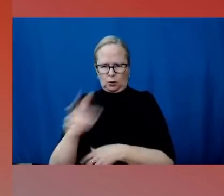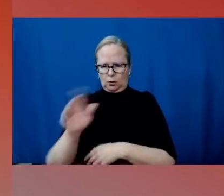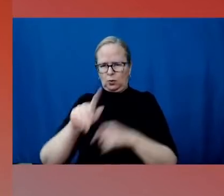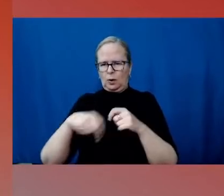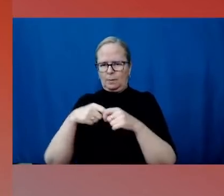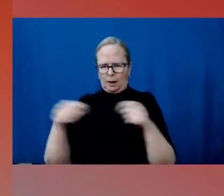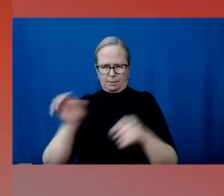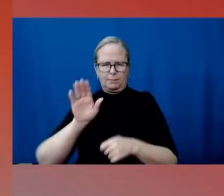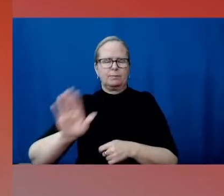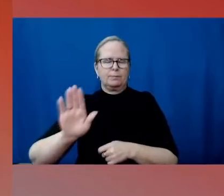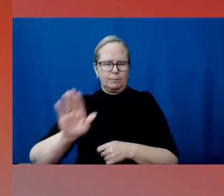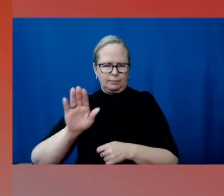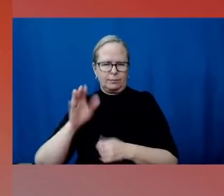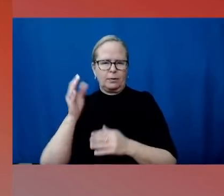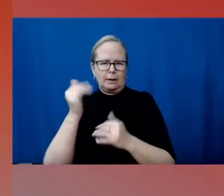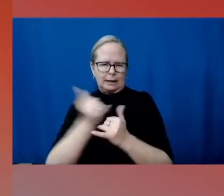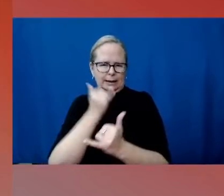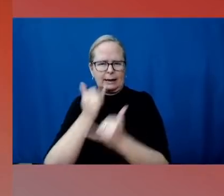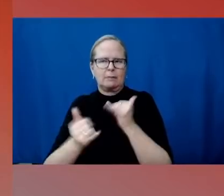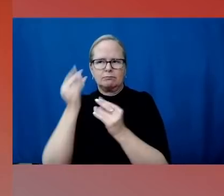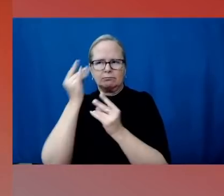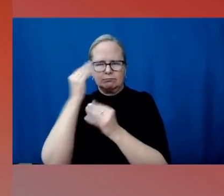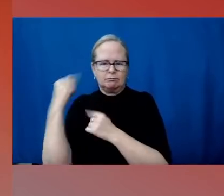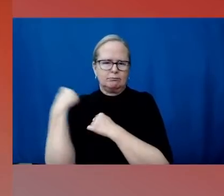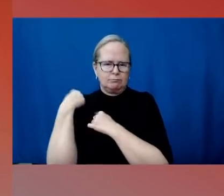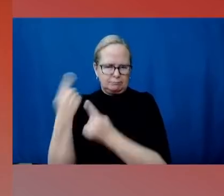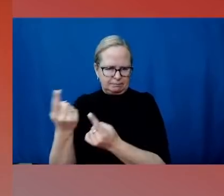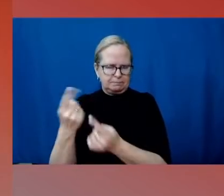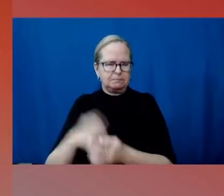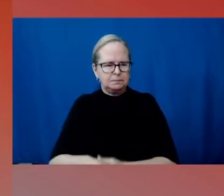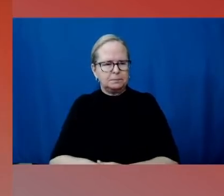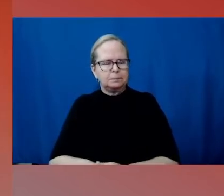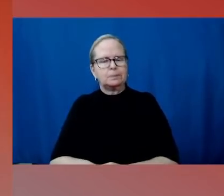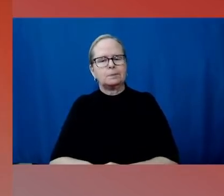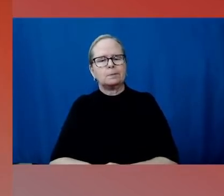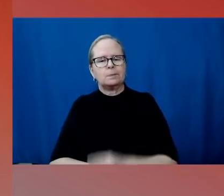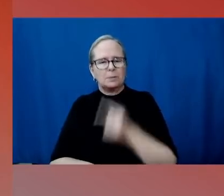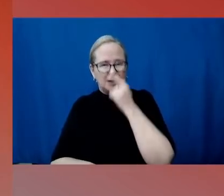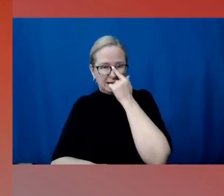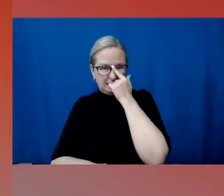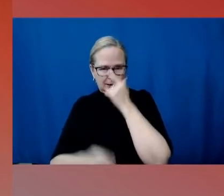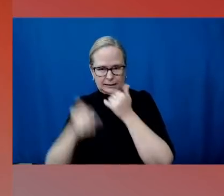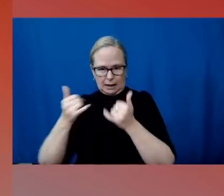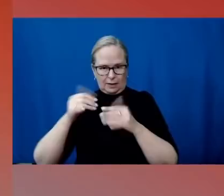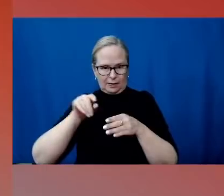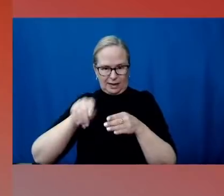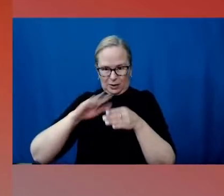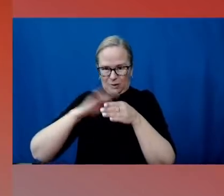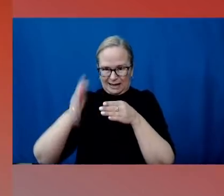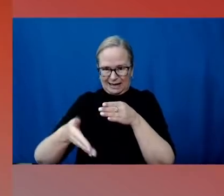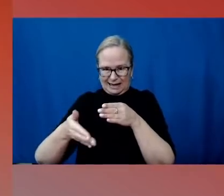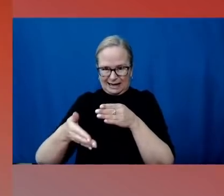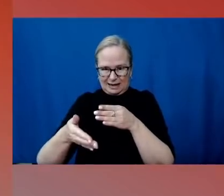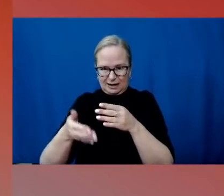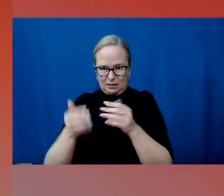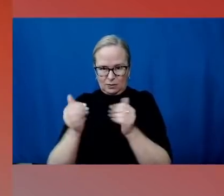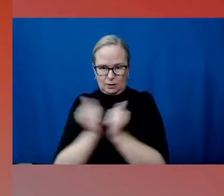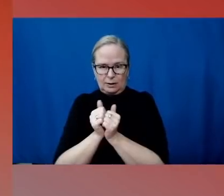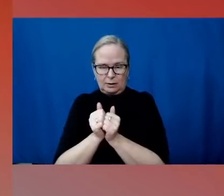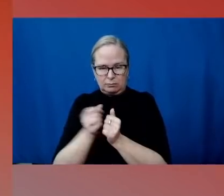to just share some overall thoughts of the last few weeks, especially as we get closer to the weekend